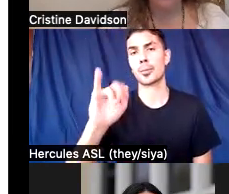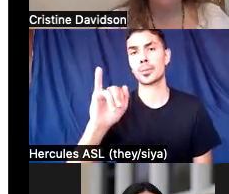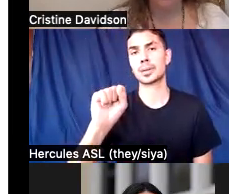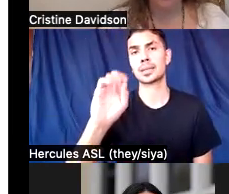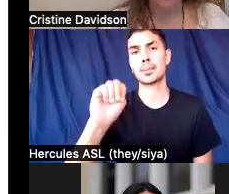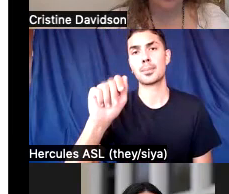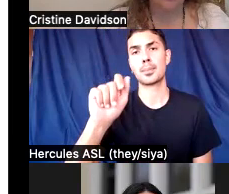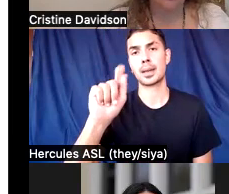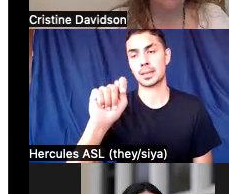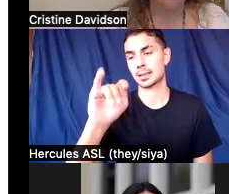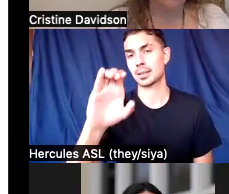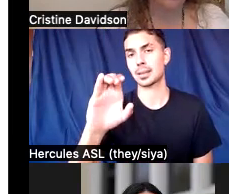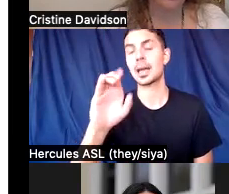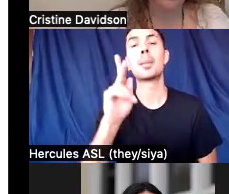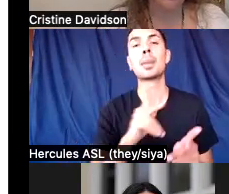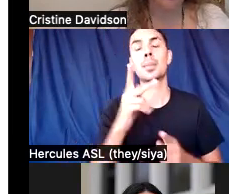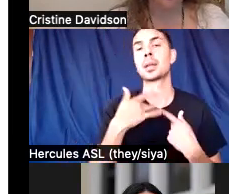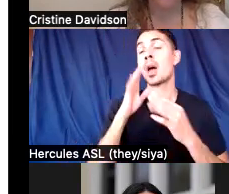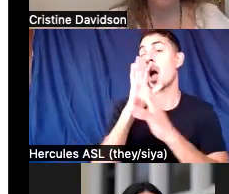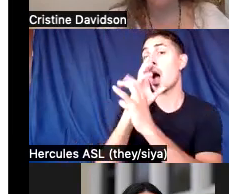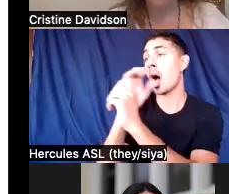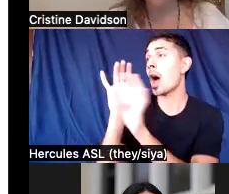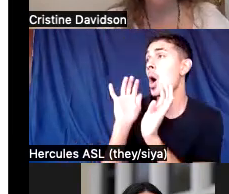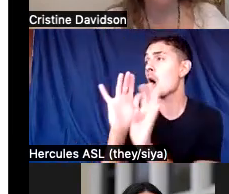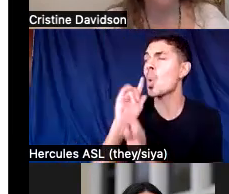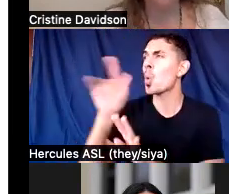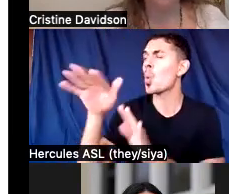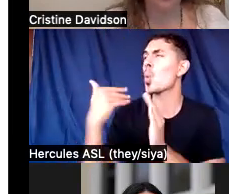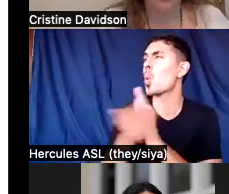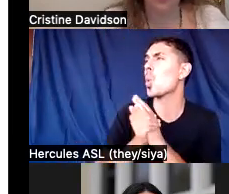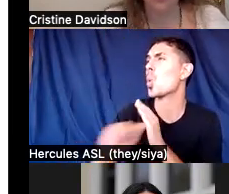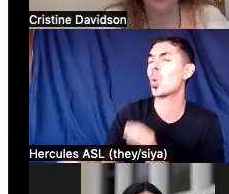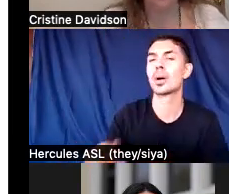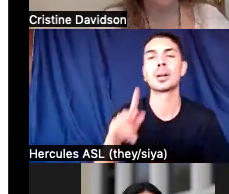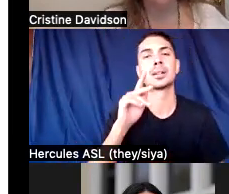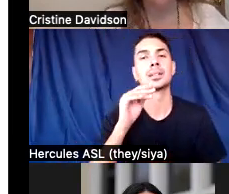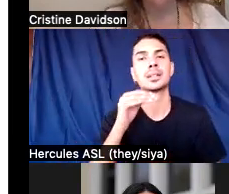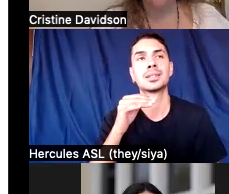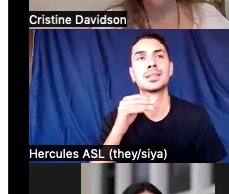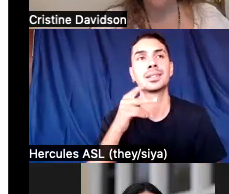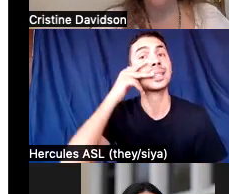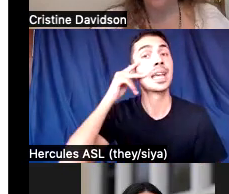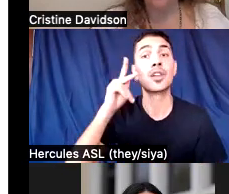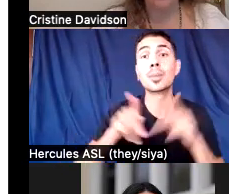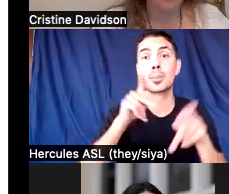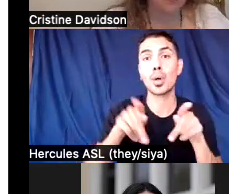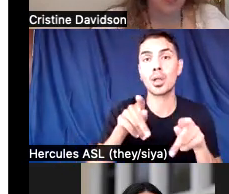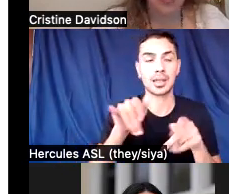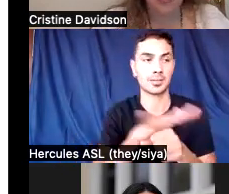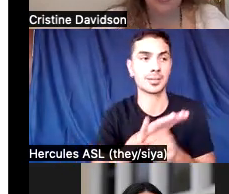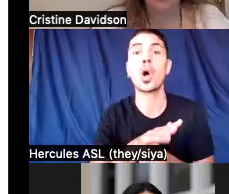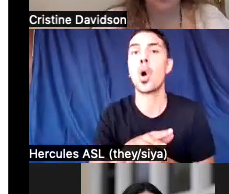reason because of their personality or their skill. You know, in Indian country, people who know the language or know rituals